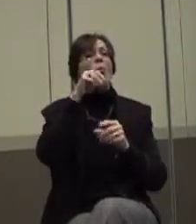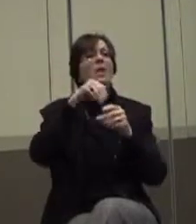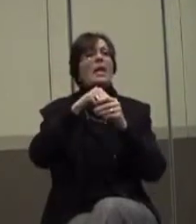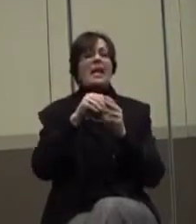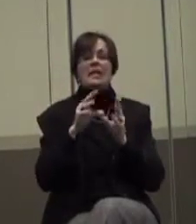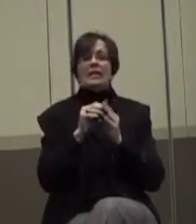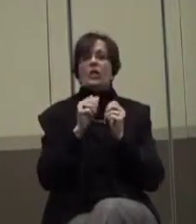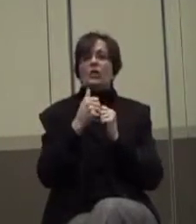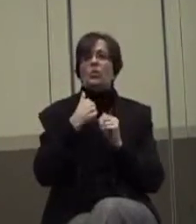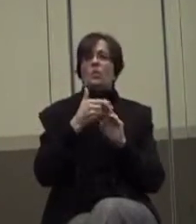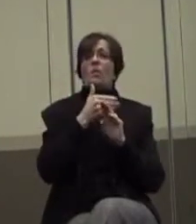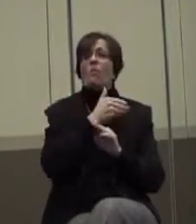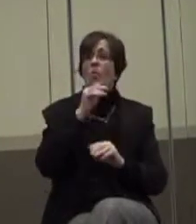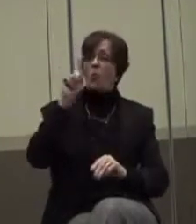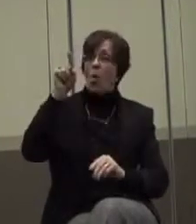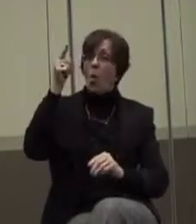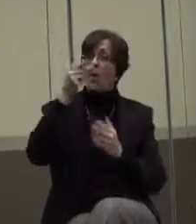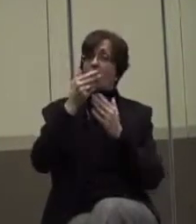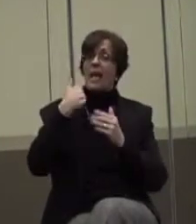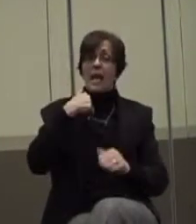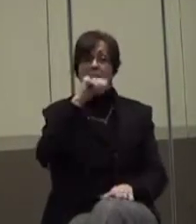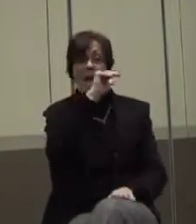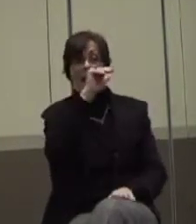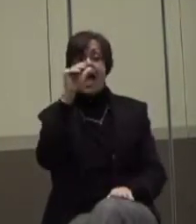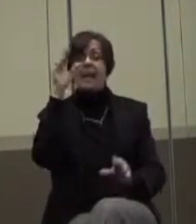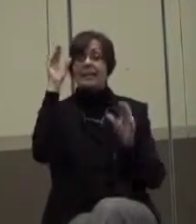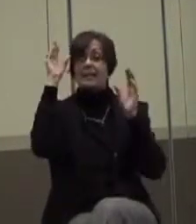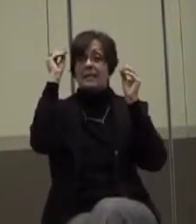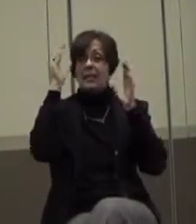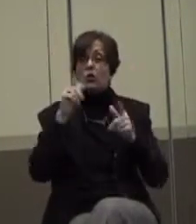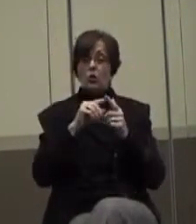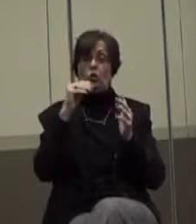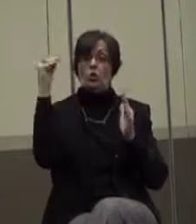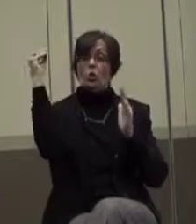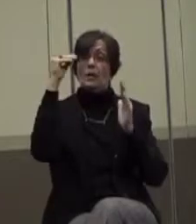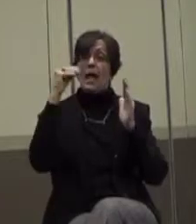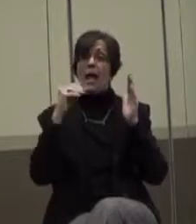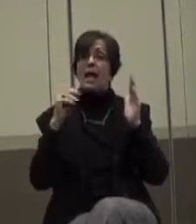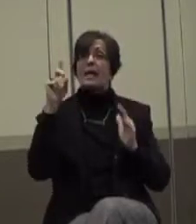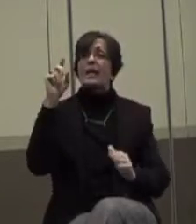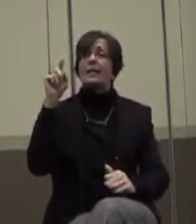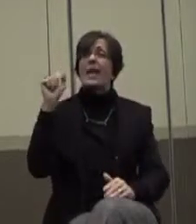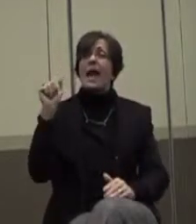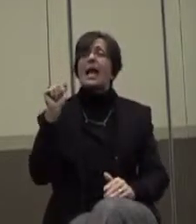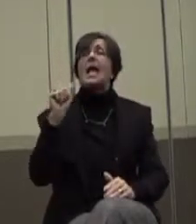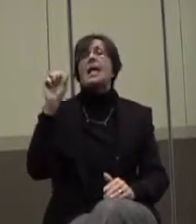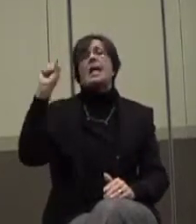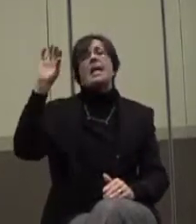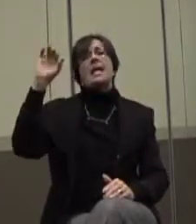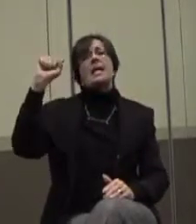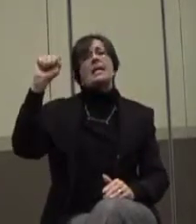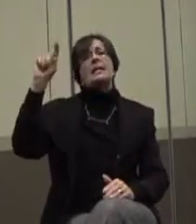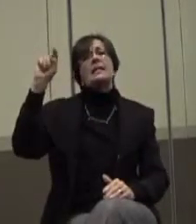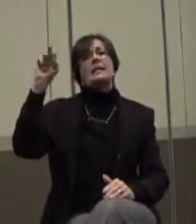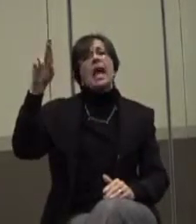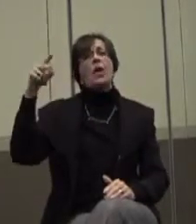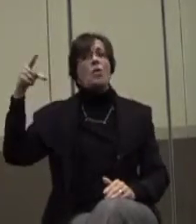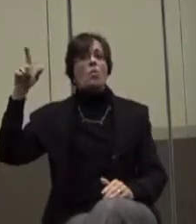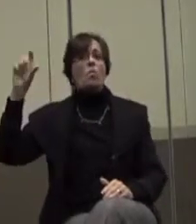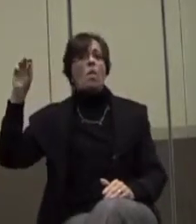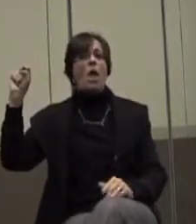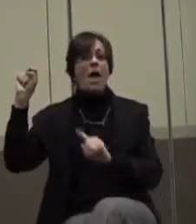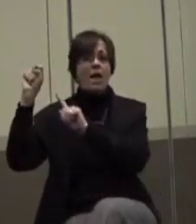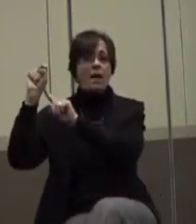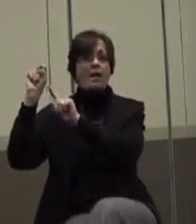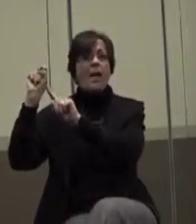in the sessions with me before, the only thing I ever ask teachers to take data for is the issue of scatter plot. If people are familiar with scatter plot, where